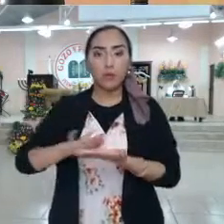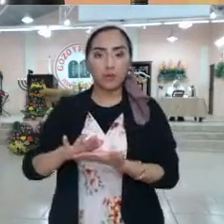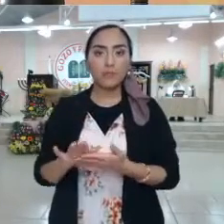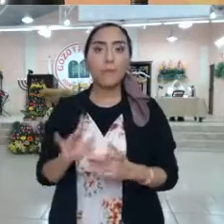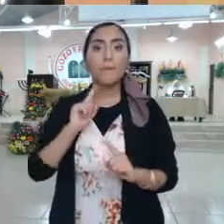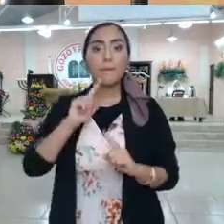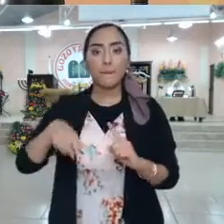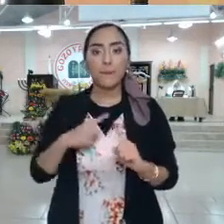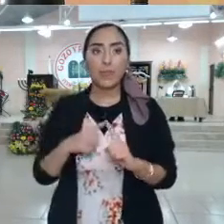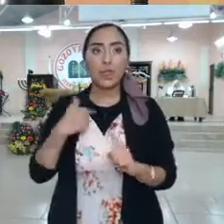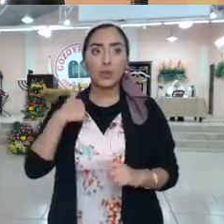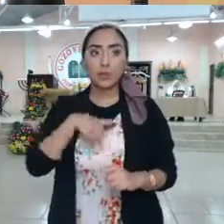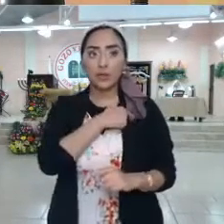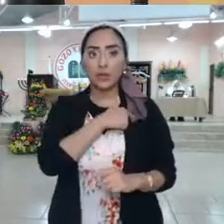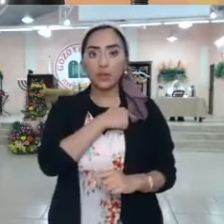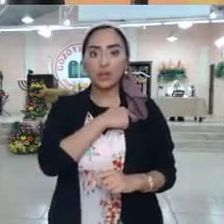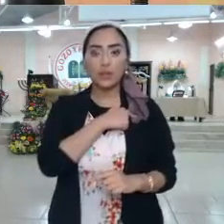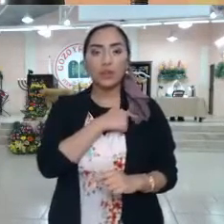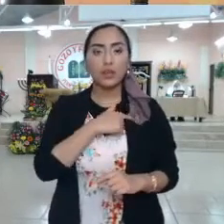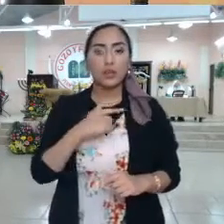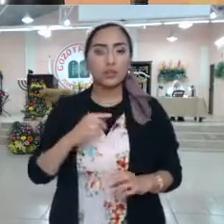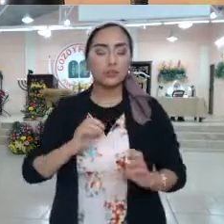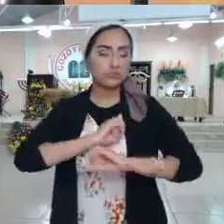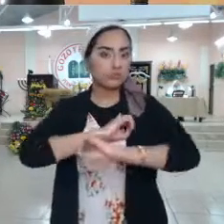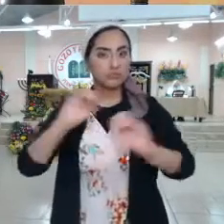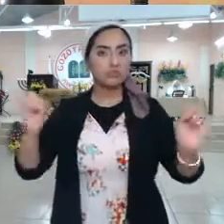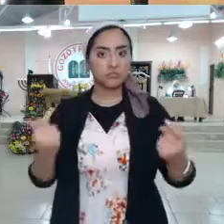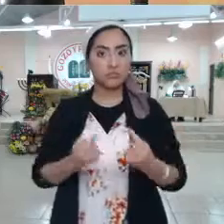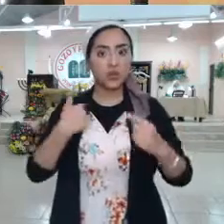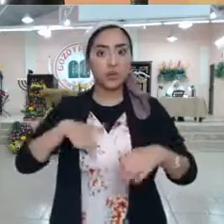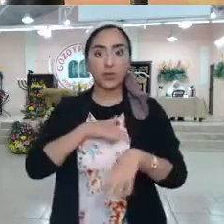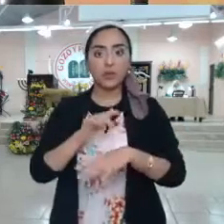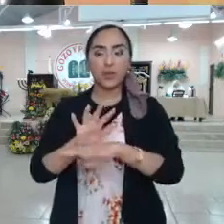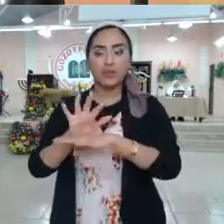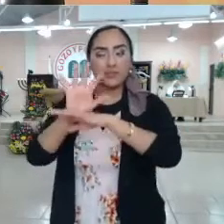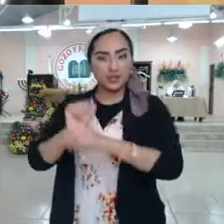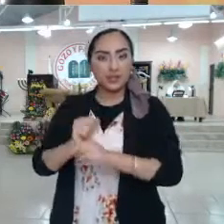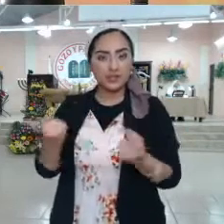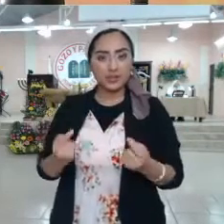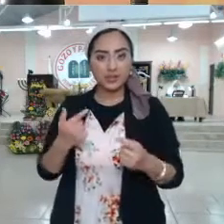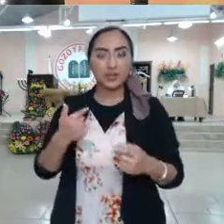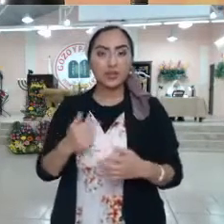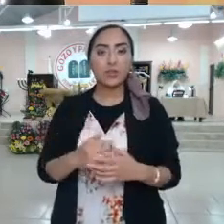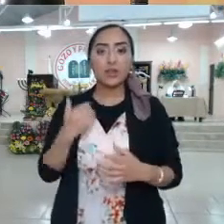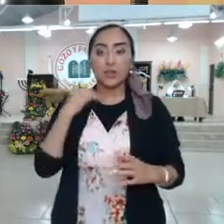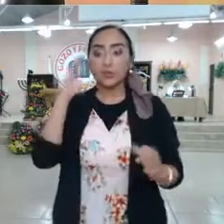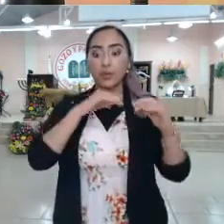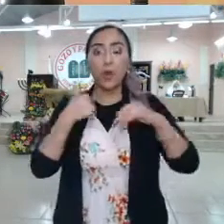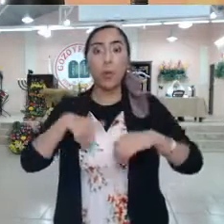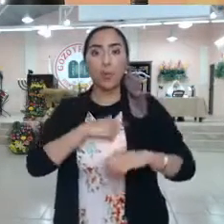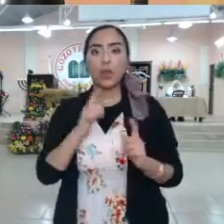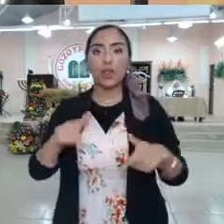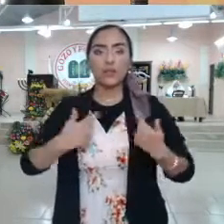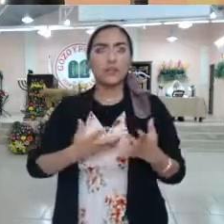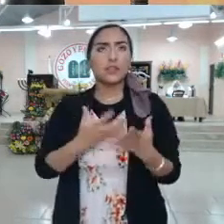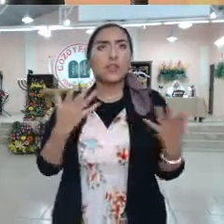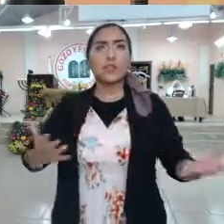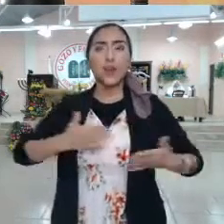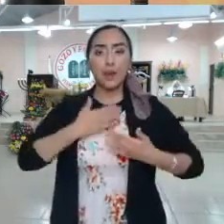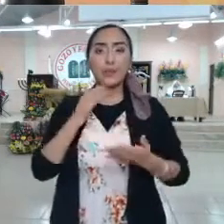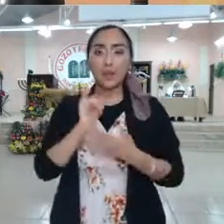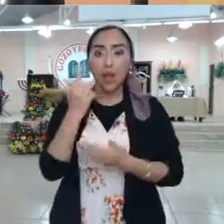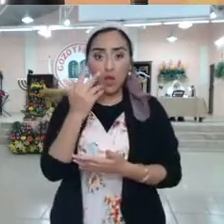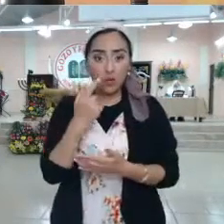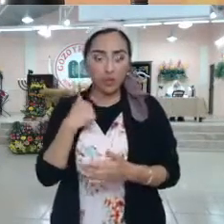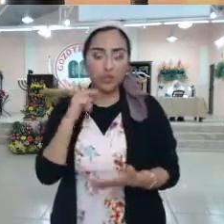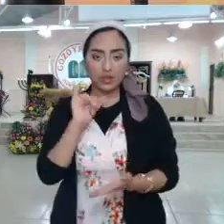holiness. When we don't commit any more sins, we have domain over sin and temptations, we live so